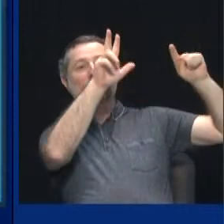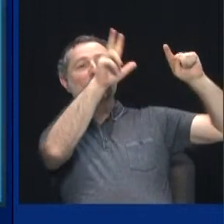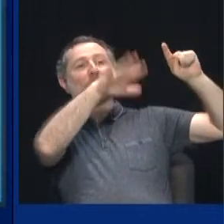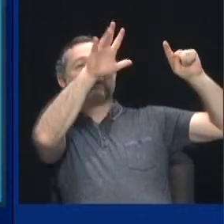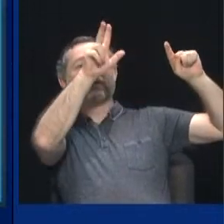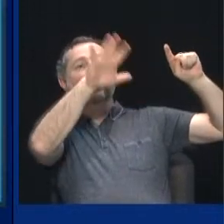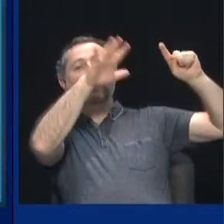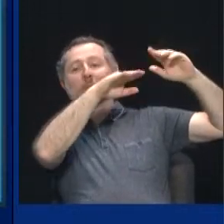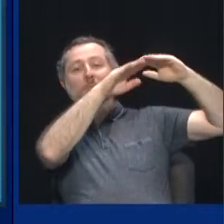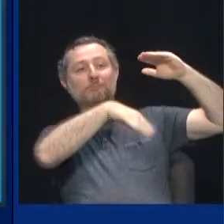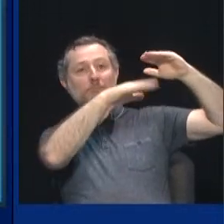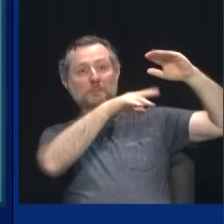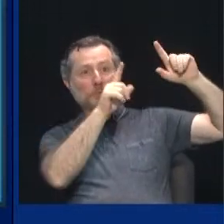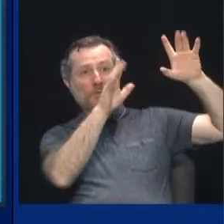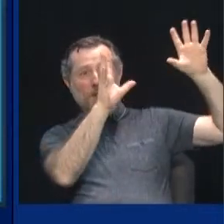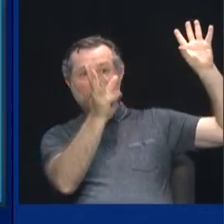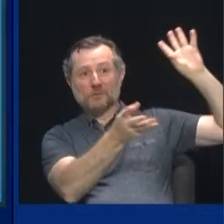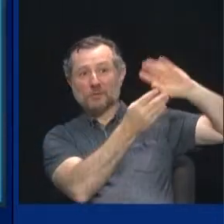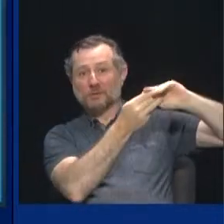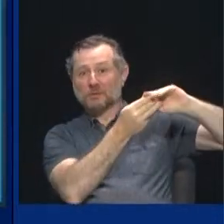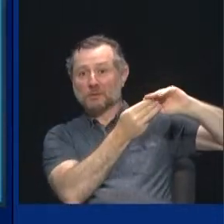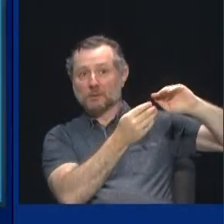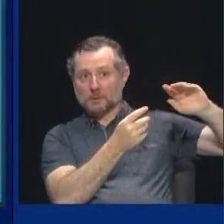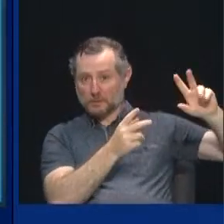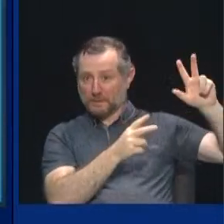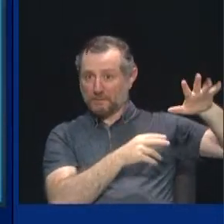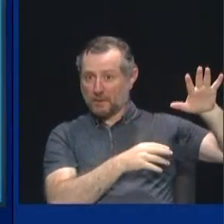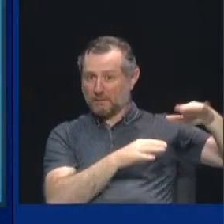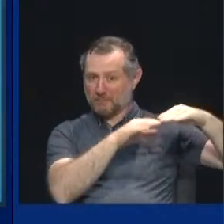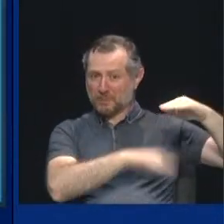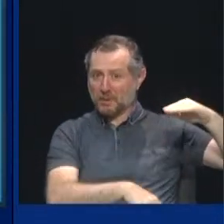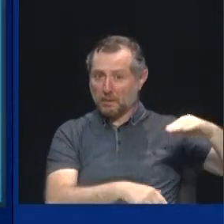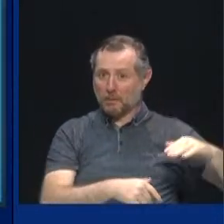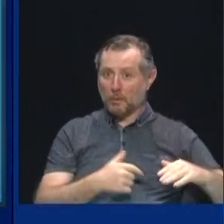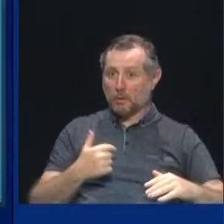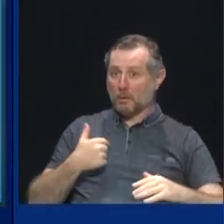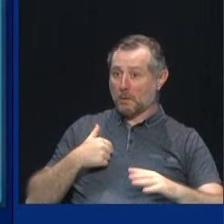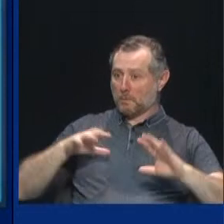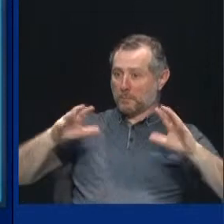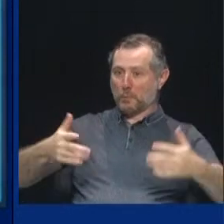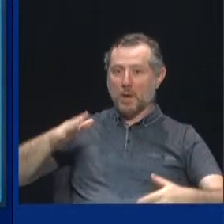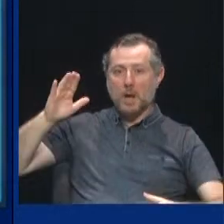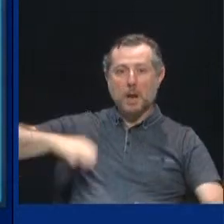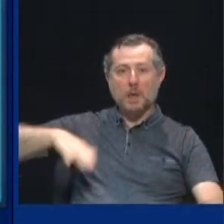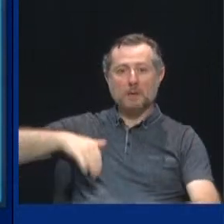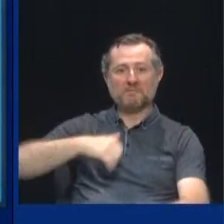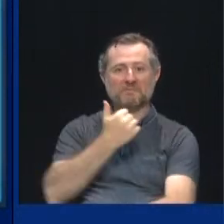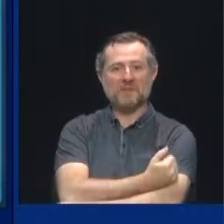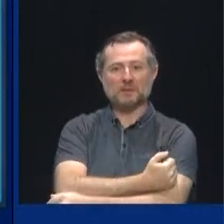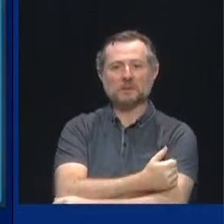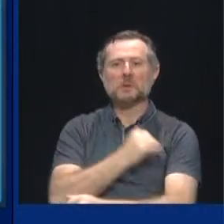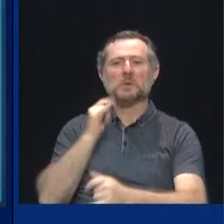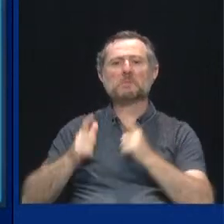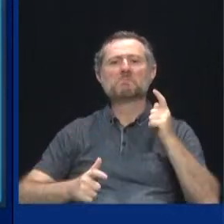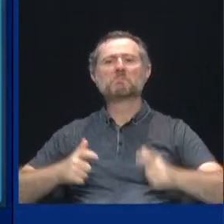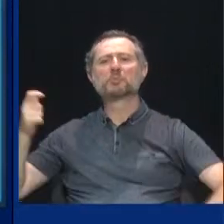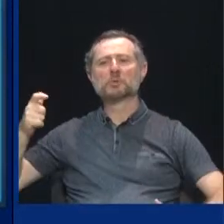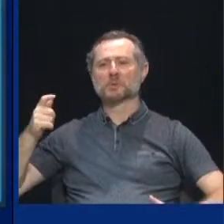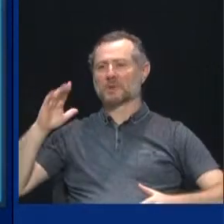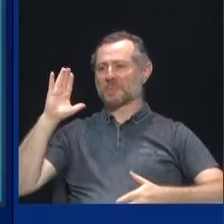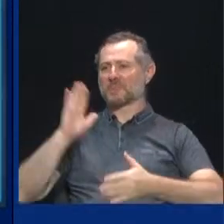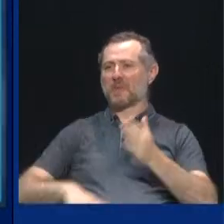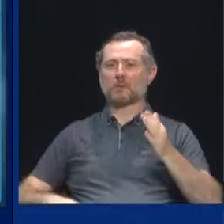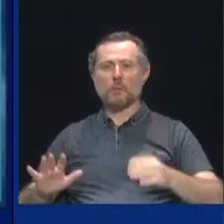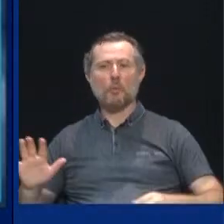about that. We have an unvaccinated population larger than the entire population